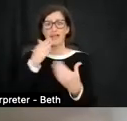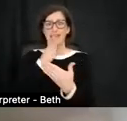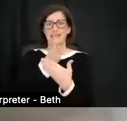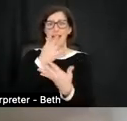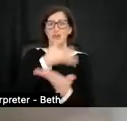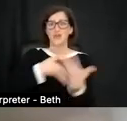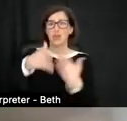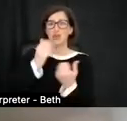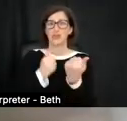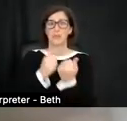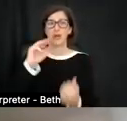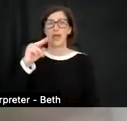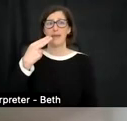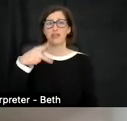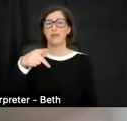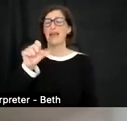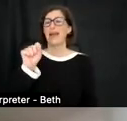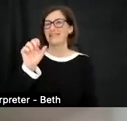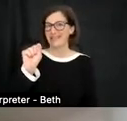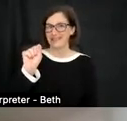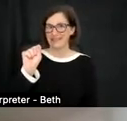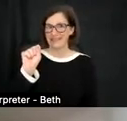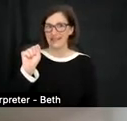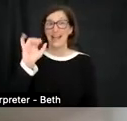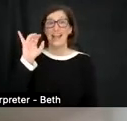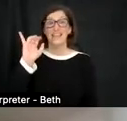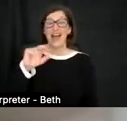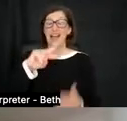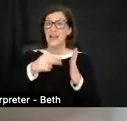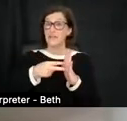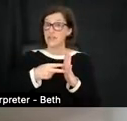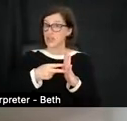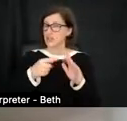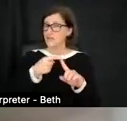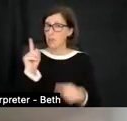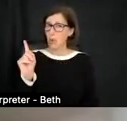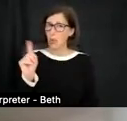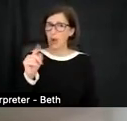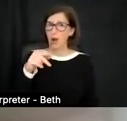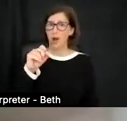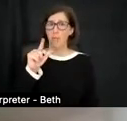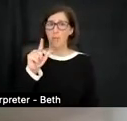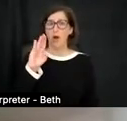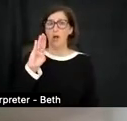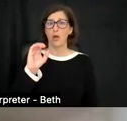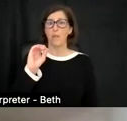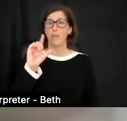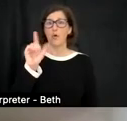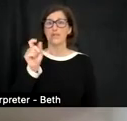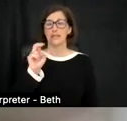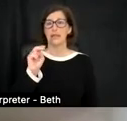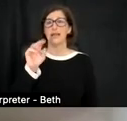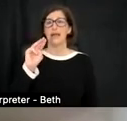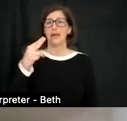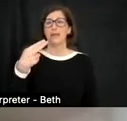support, MHPSS. And this definition comes to us from Paul Bolton, the